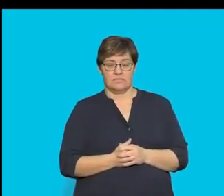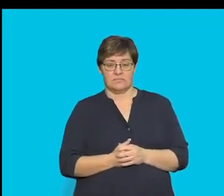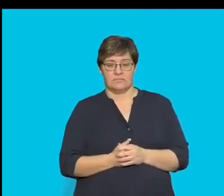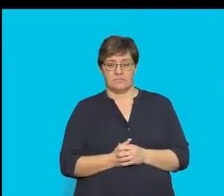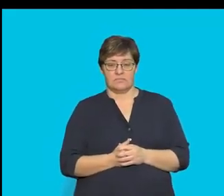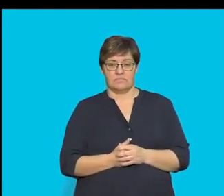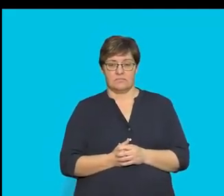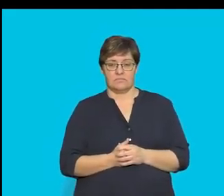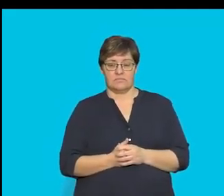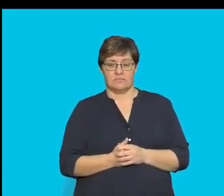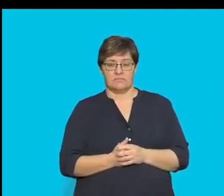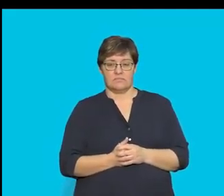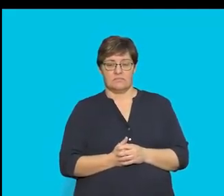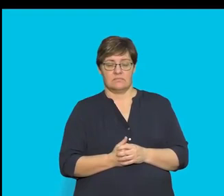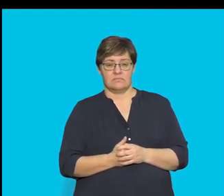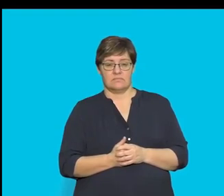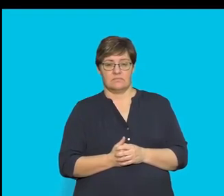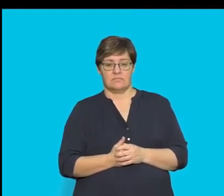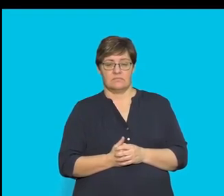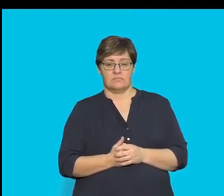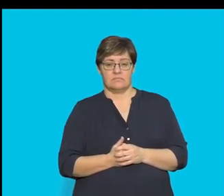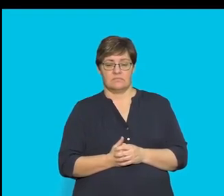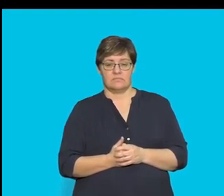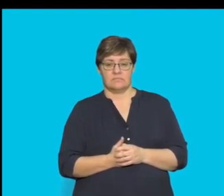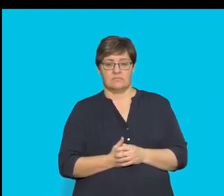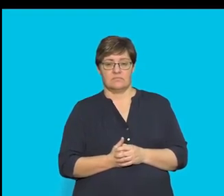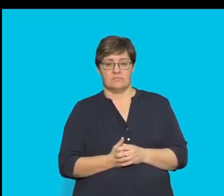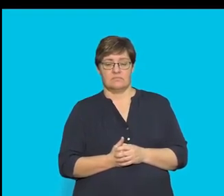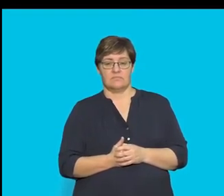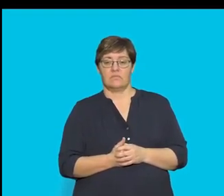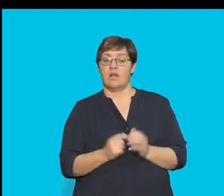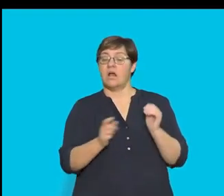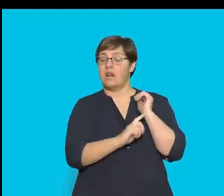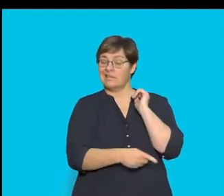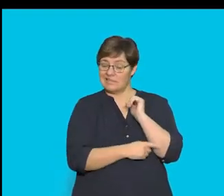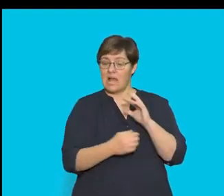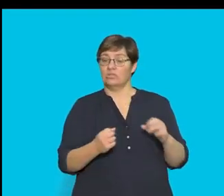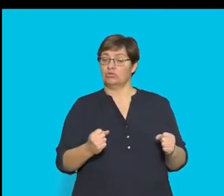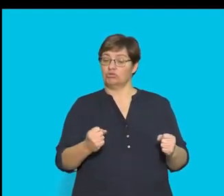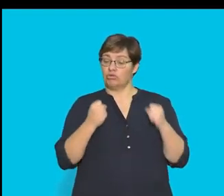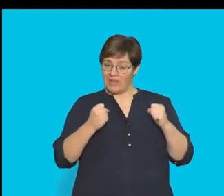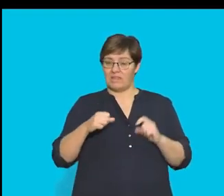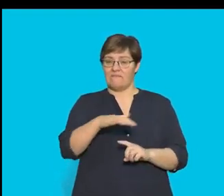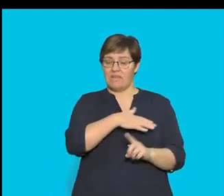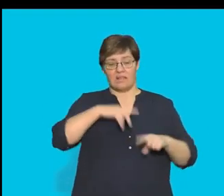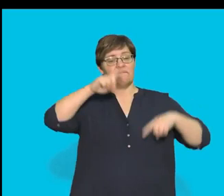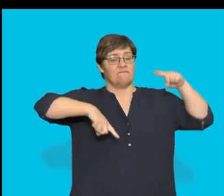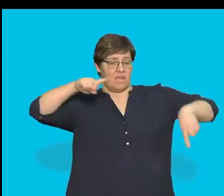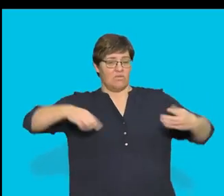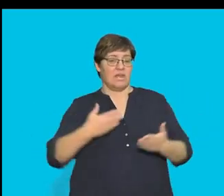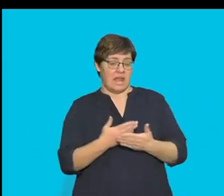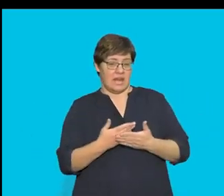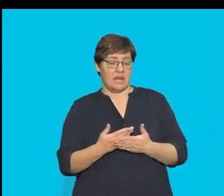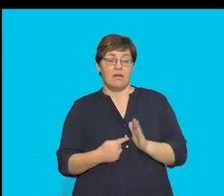crosses. Now, there's one last little thing that I want to mention, is that the strength of the field can vary, and we use the